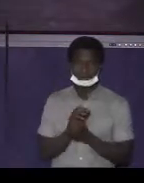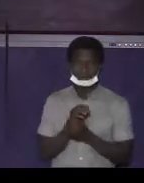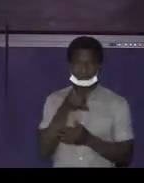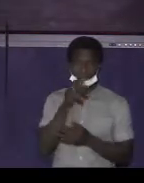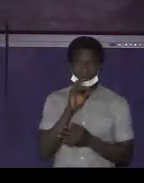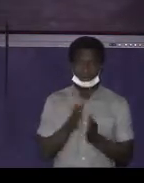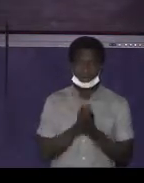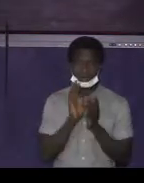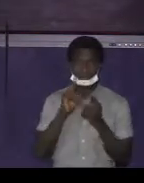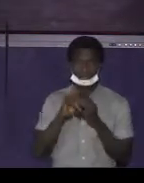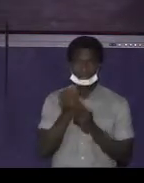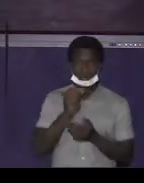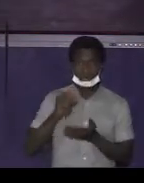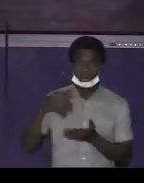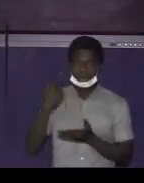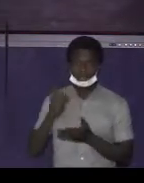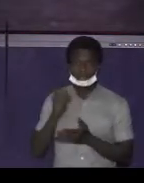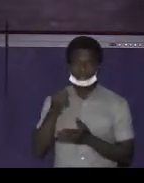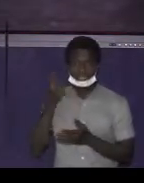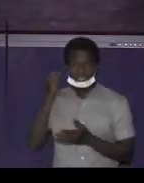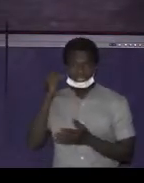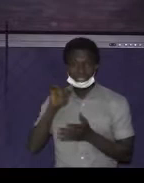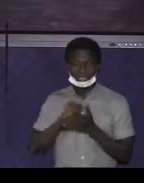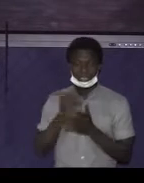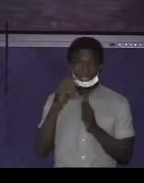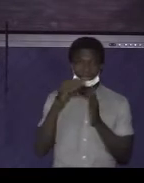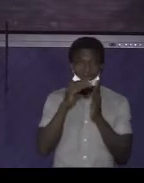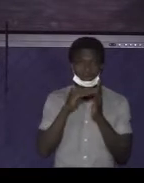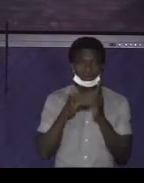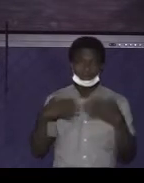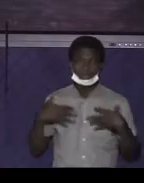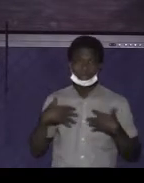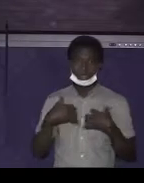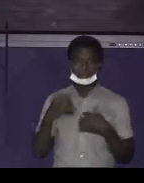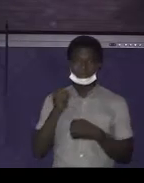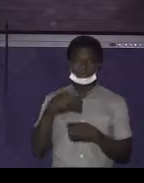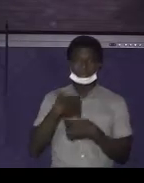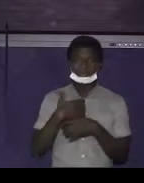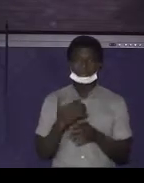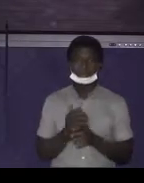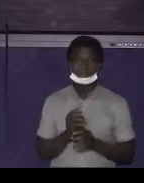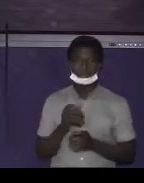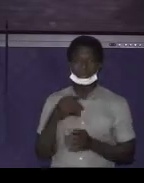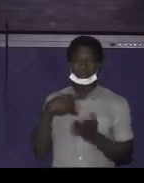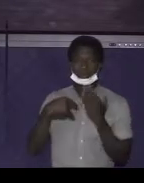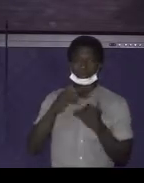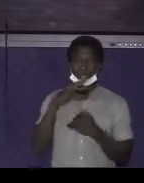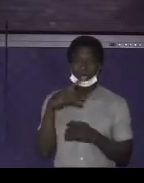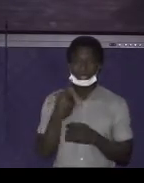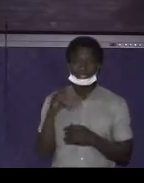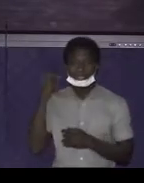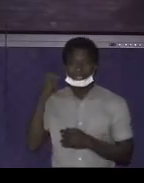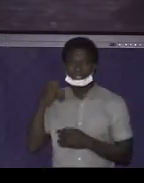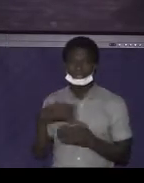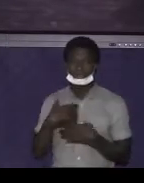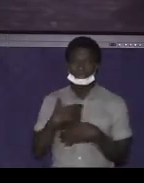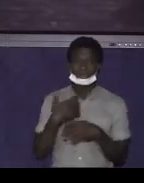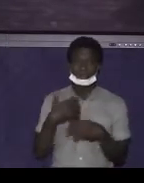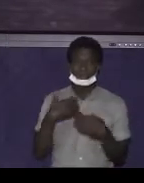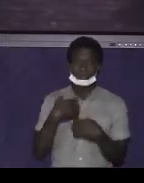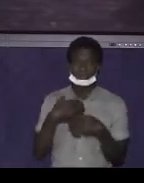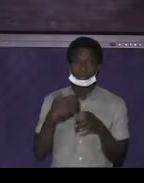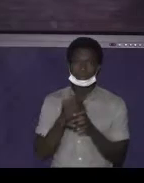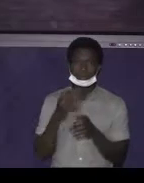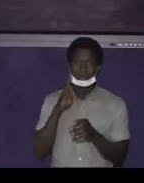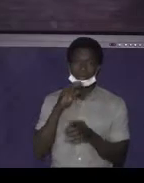You were asked to write the sounds that the following animals make. What are the sounds made by the